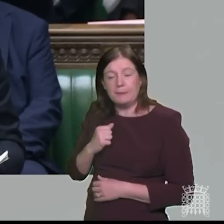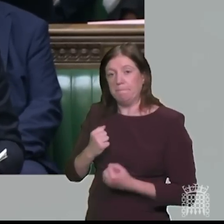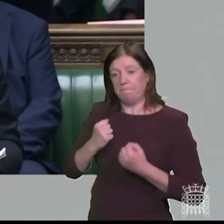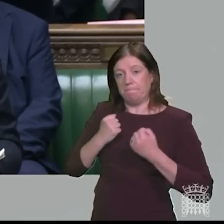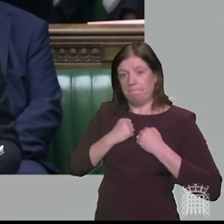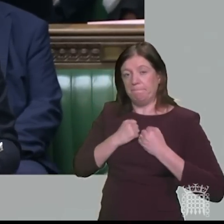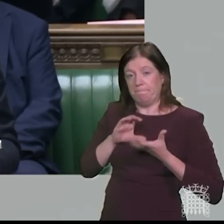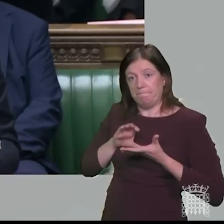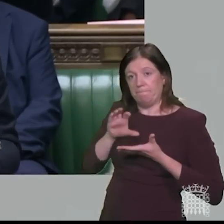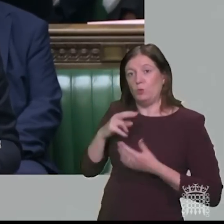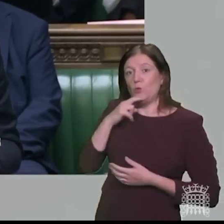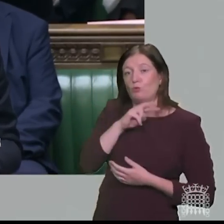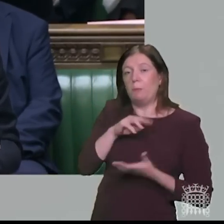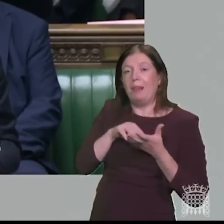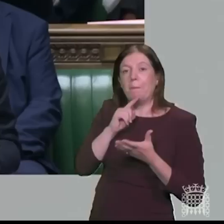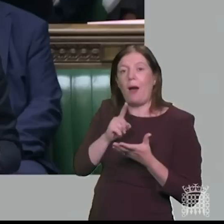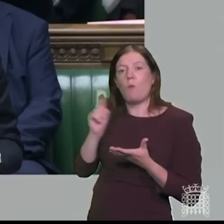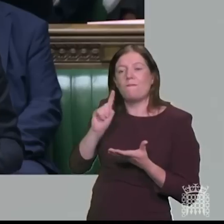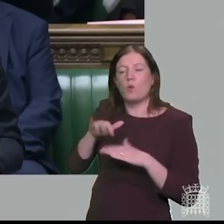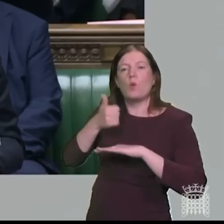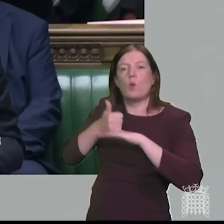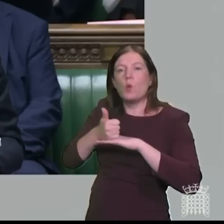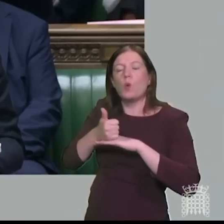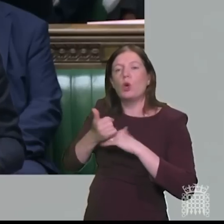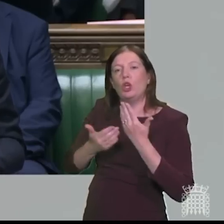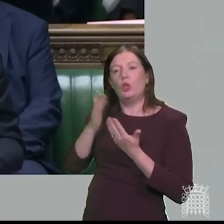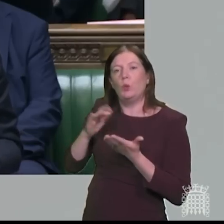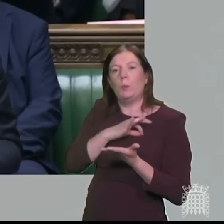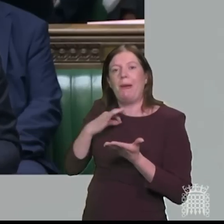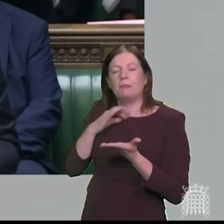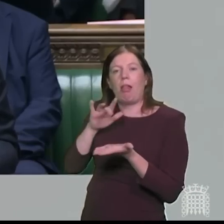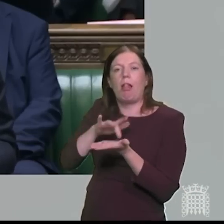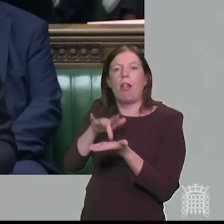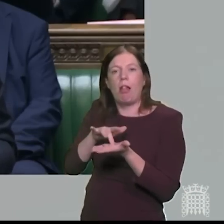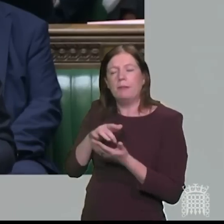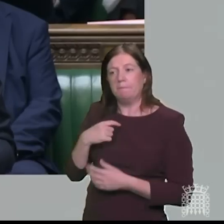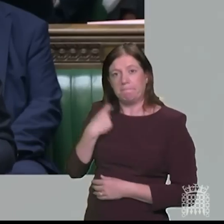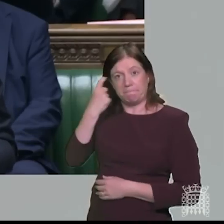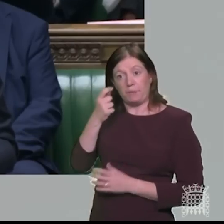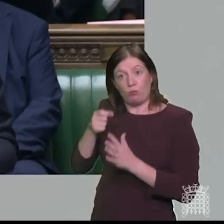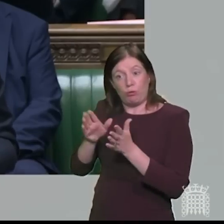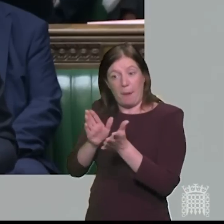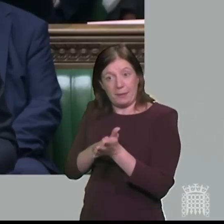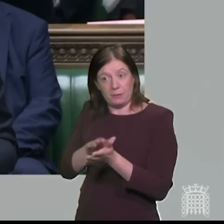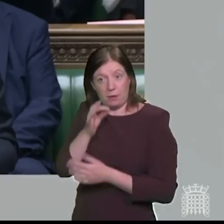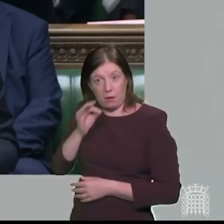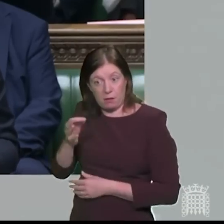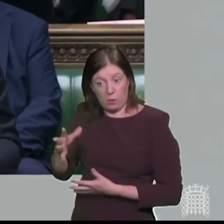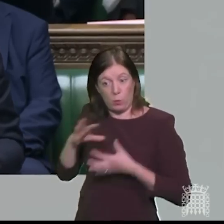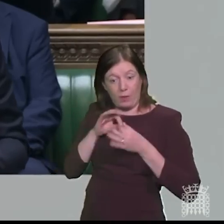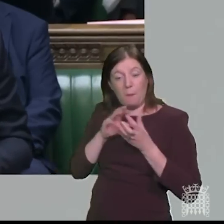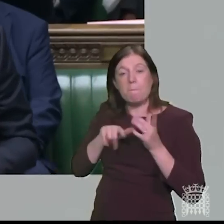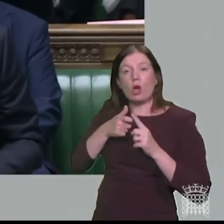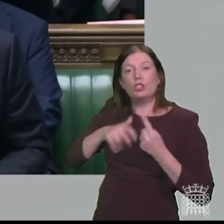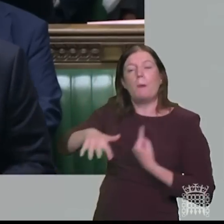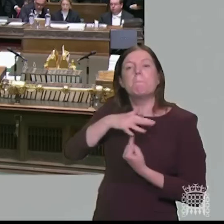for a £200 million new clinical centre at Wickham Hospital. Will my right honourable friend, the Prime Minister, work with myself and Buckinghamshire colleagues to